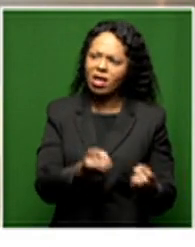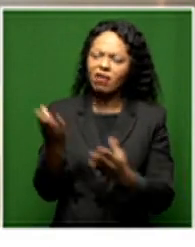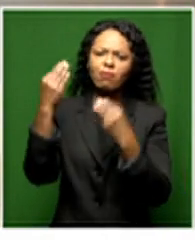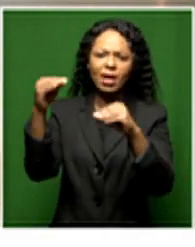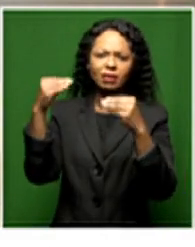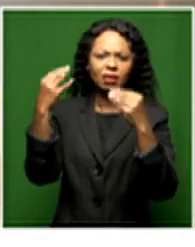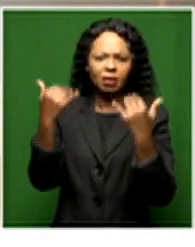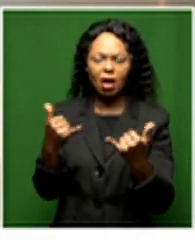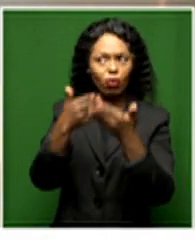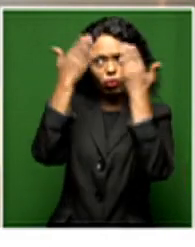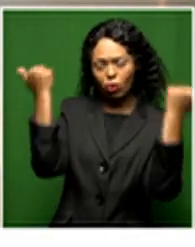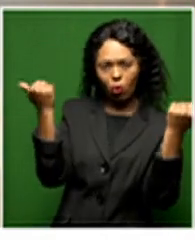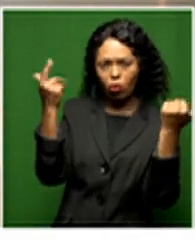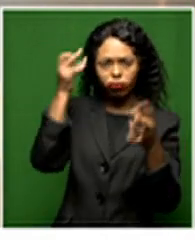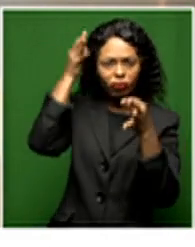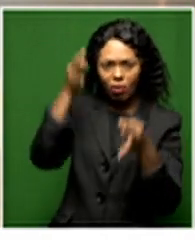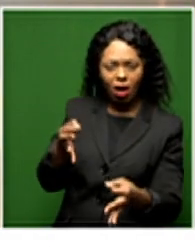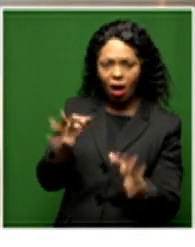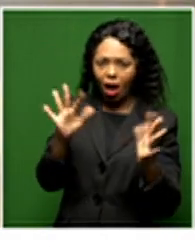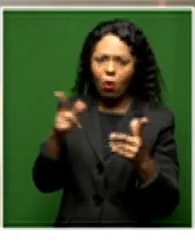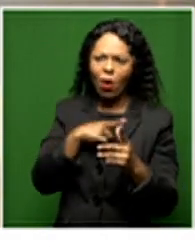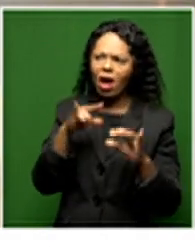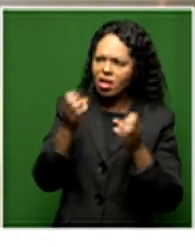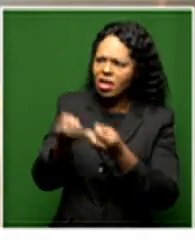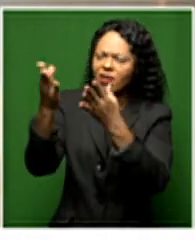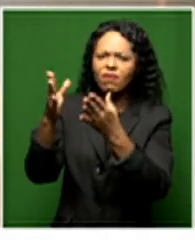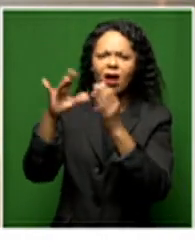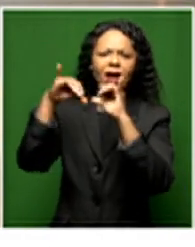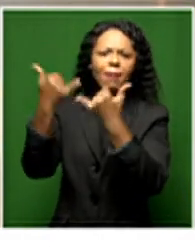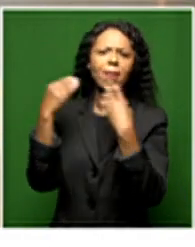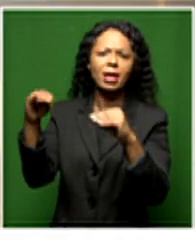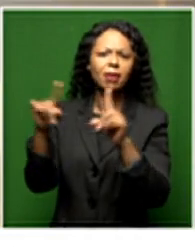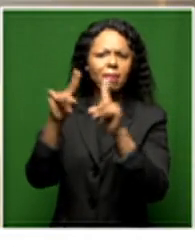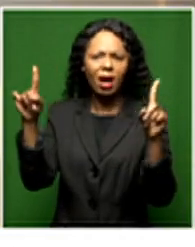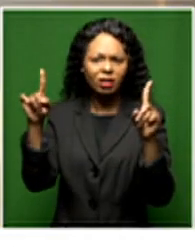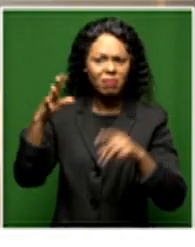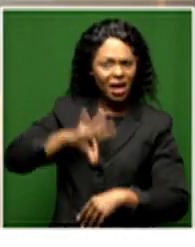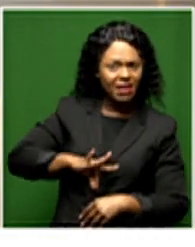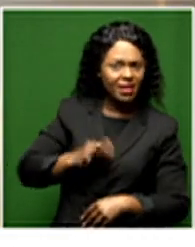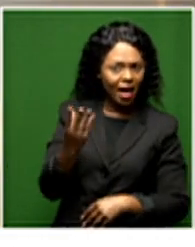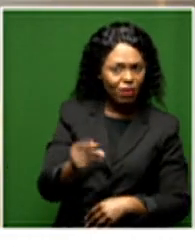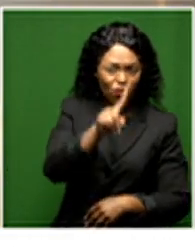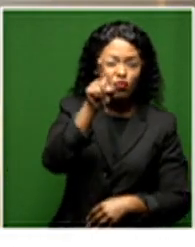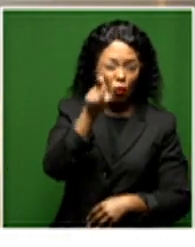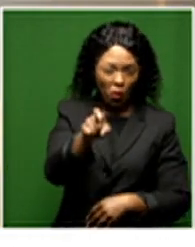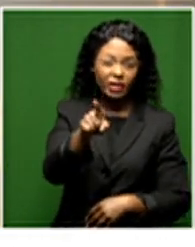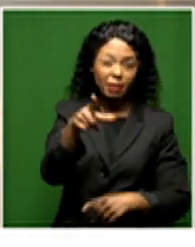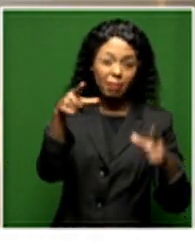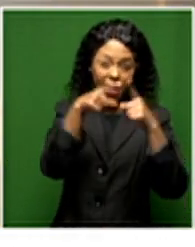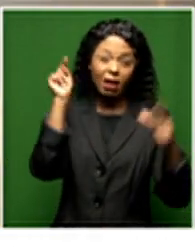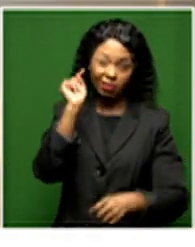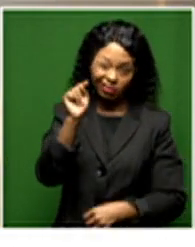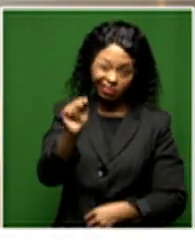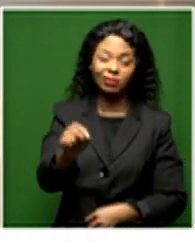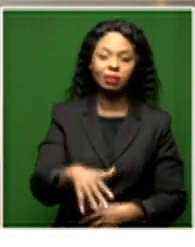stand in terms of that, but we do give companies the business, and yet do we benefit? And that's the big question.